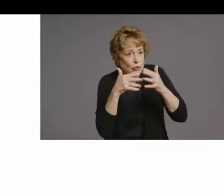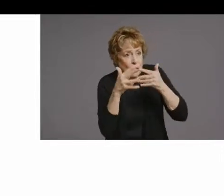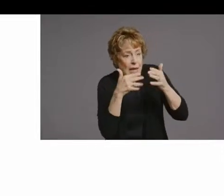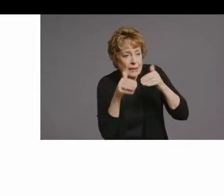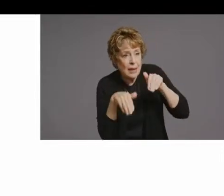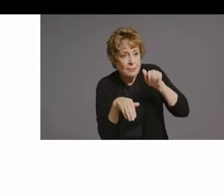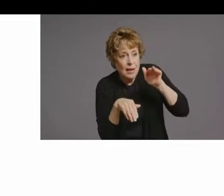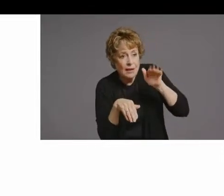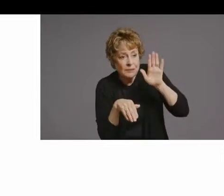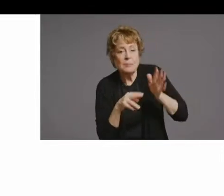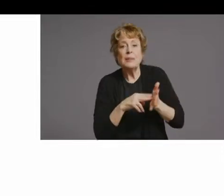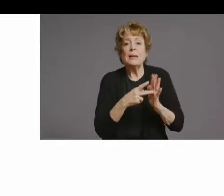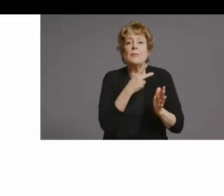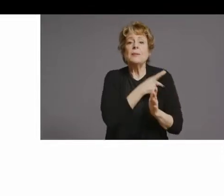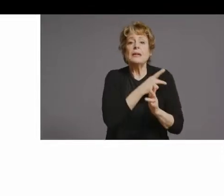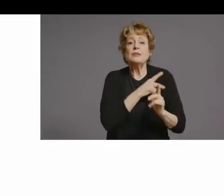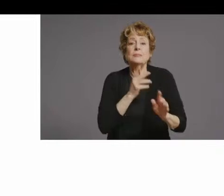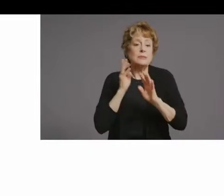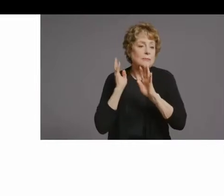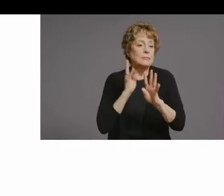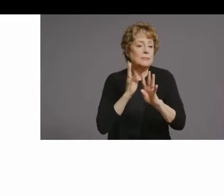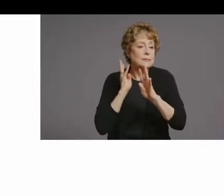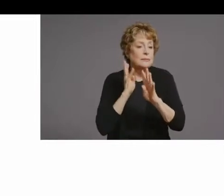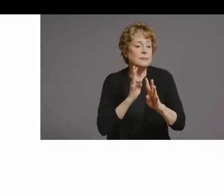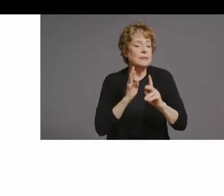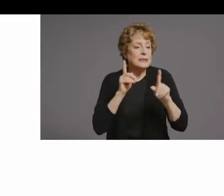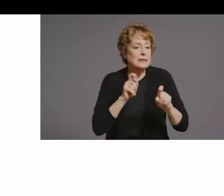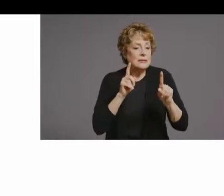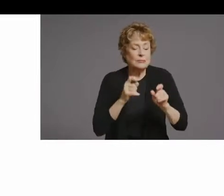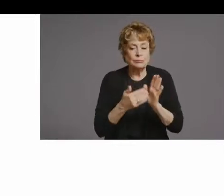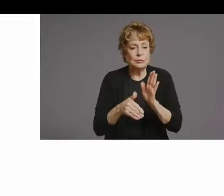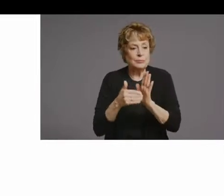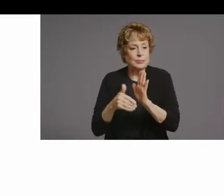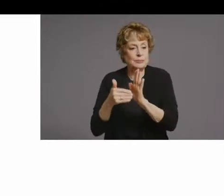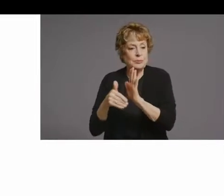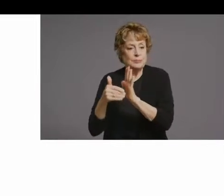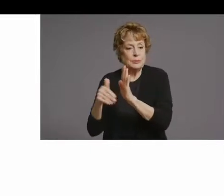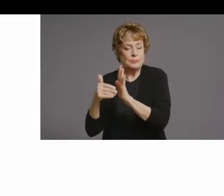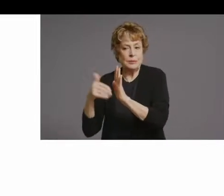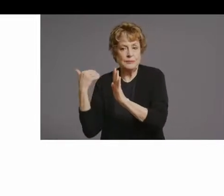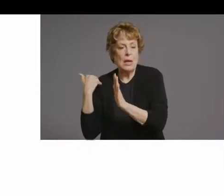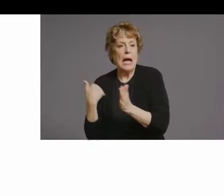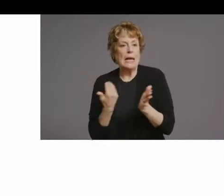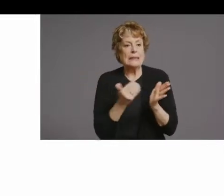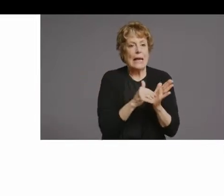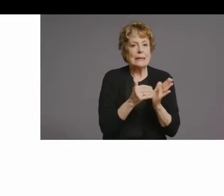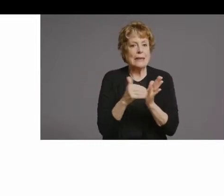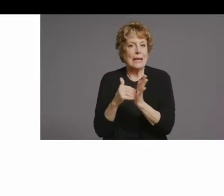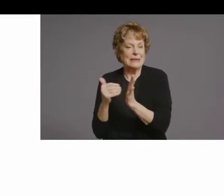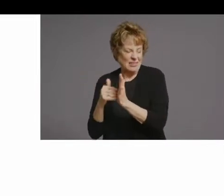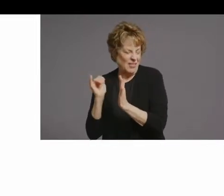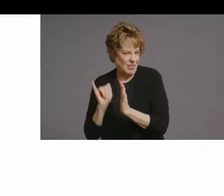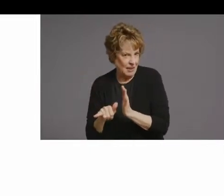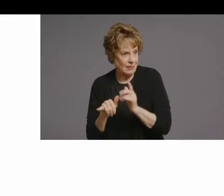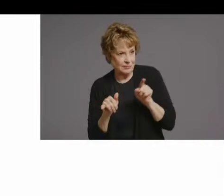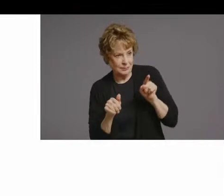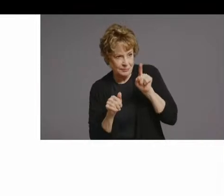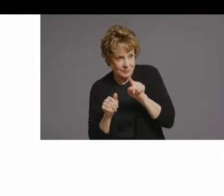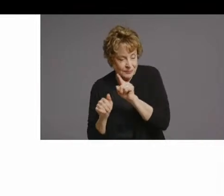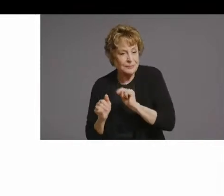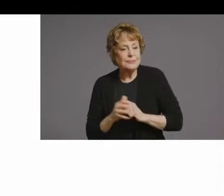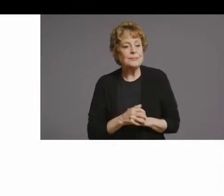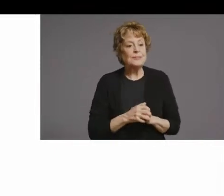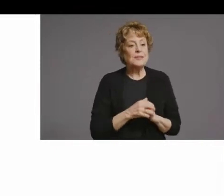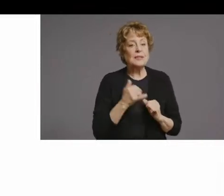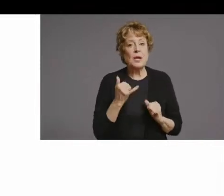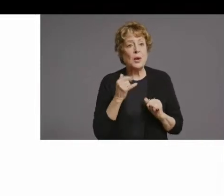each week they account for approximately half of the total tests that are being run. We are seeing a plateauing and a little